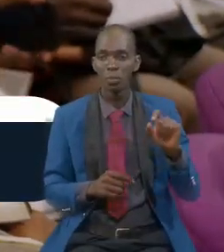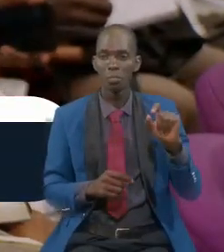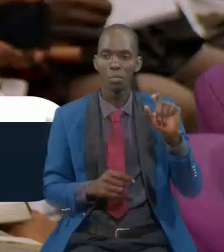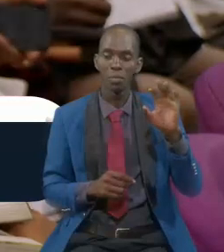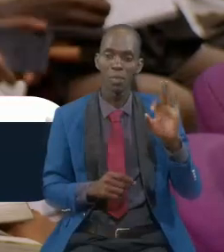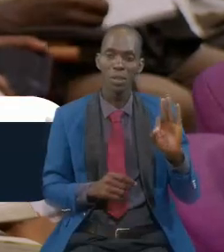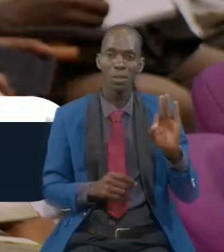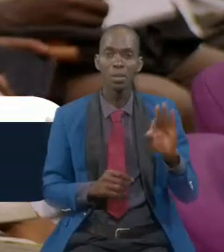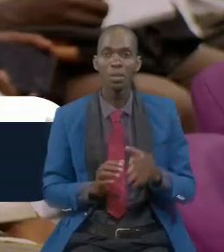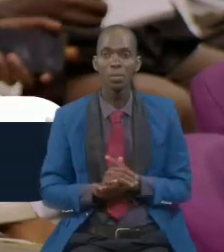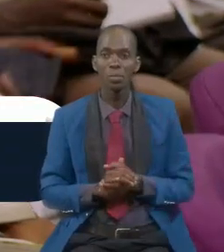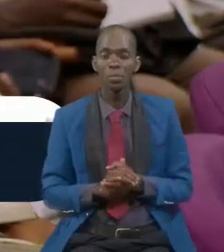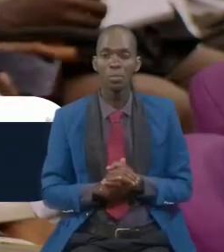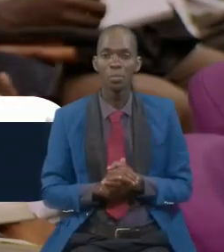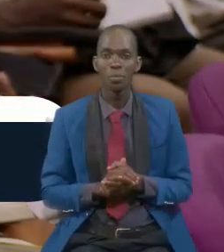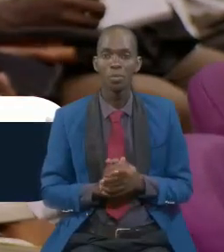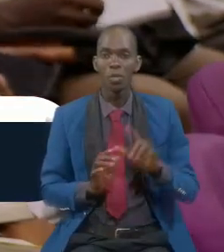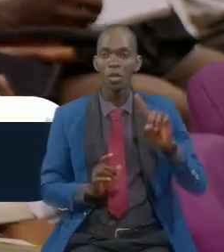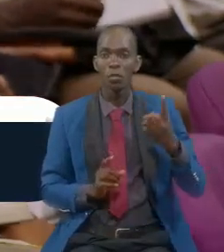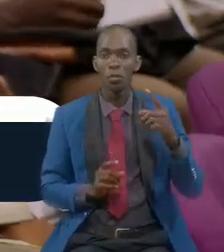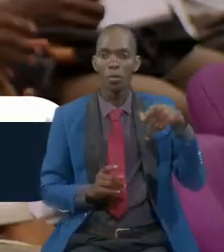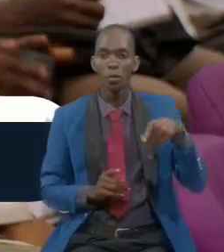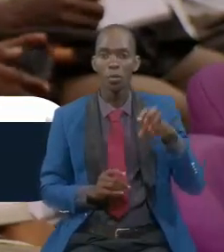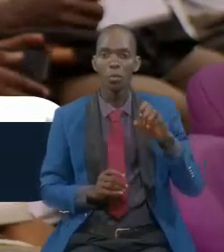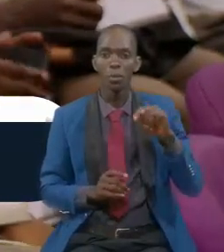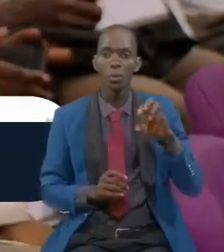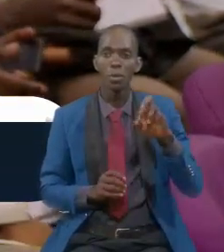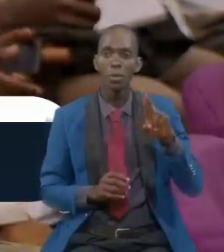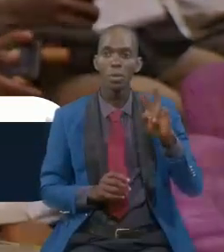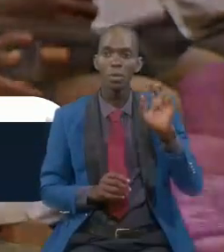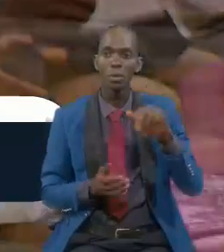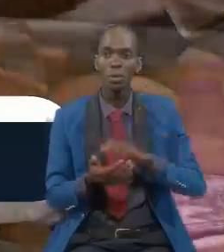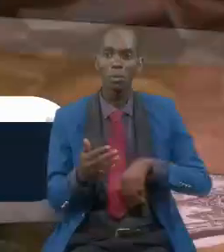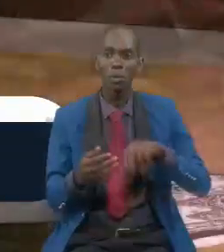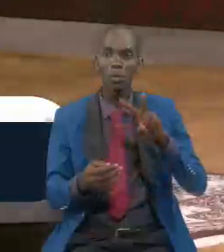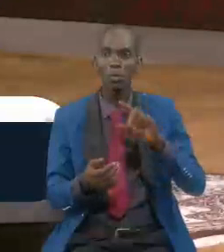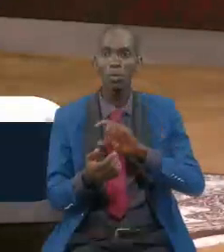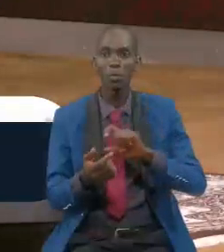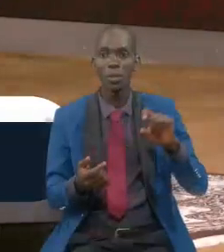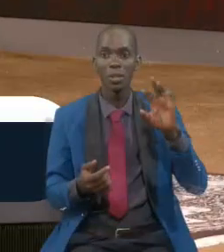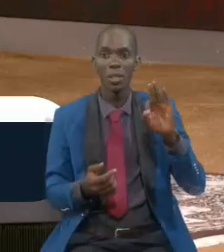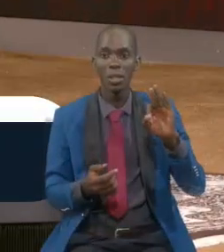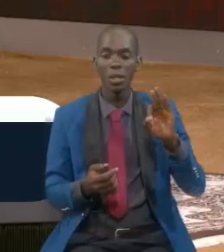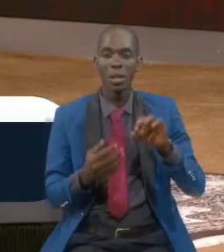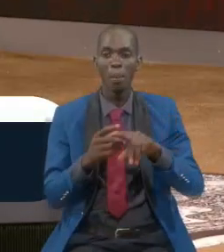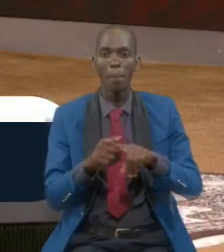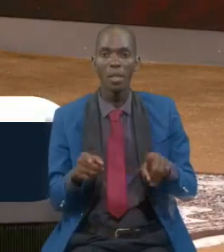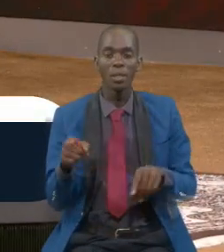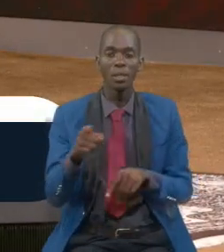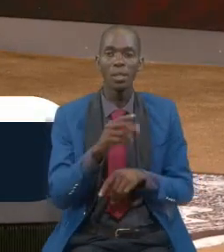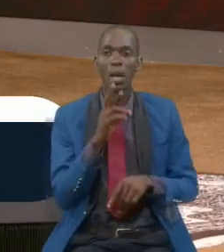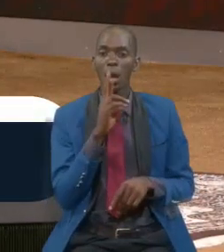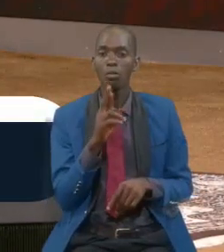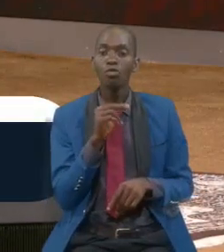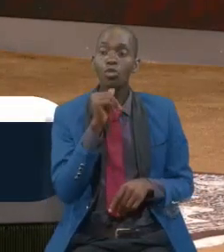we're reading from verse 9 1 Peter chapter 2 verse 9 but ye are